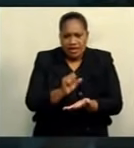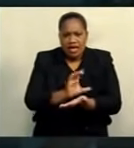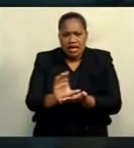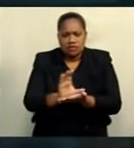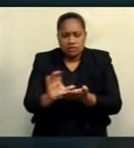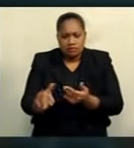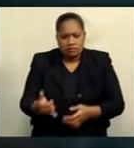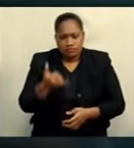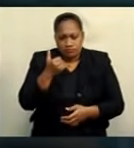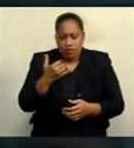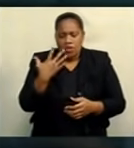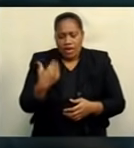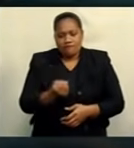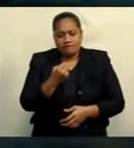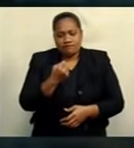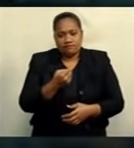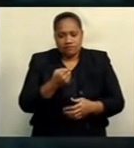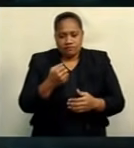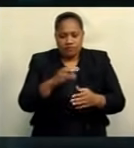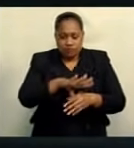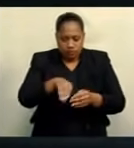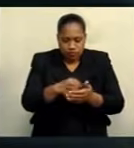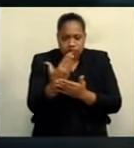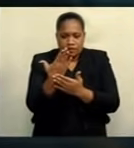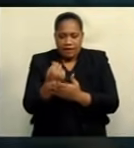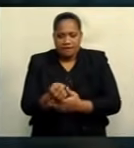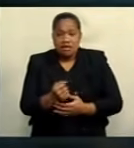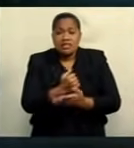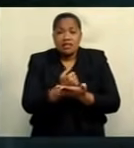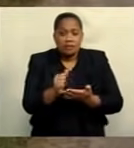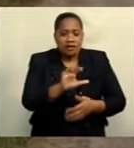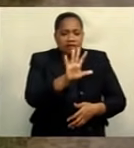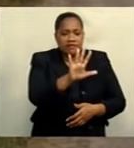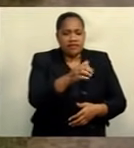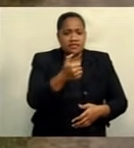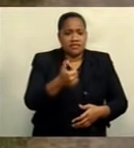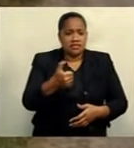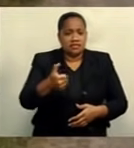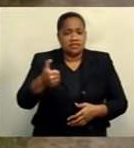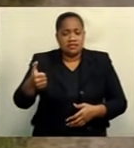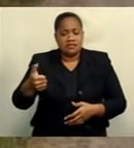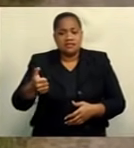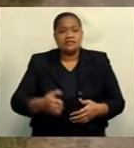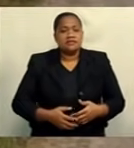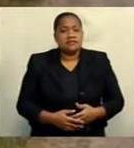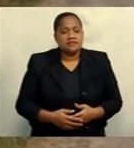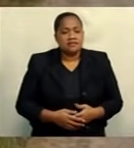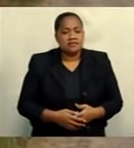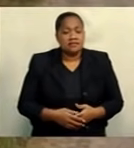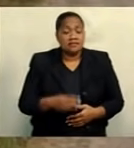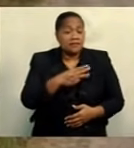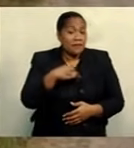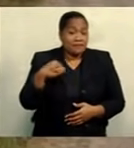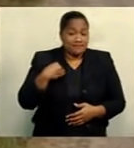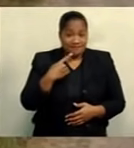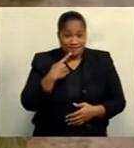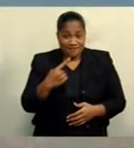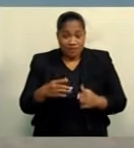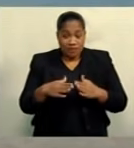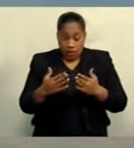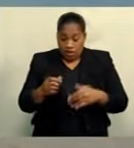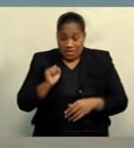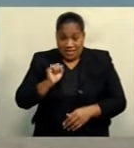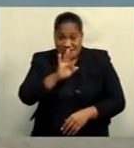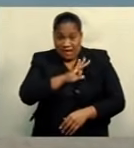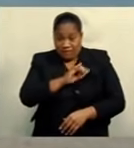available 24/7, and the number is 5626. The ministry says its staff on the ground are well trained